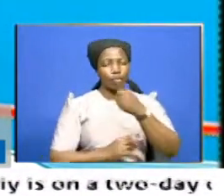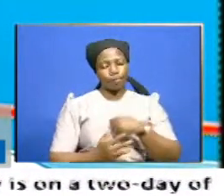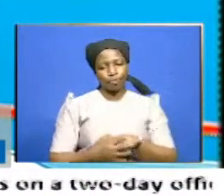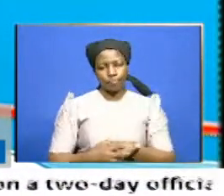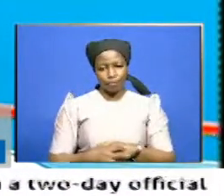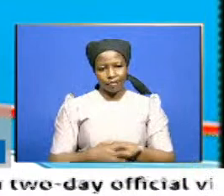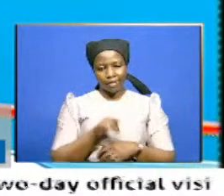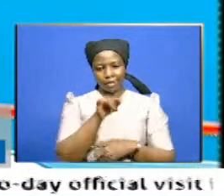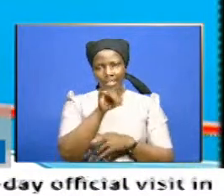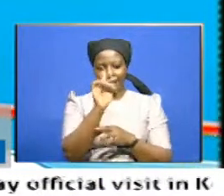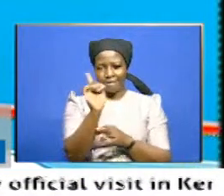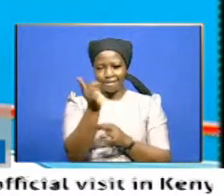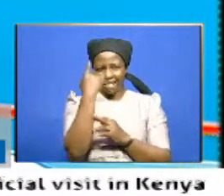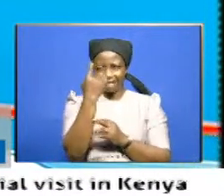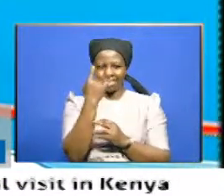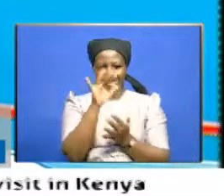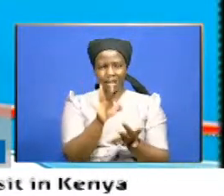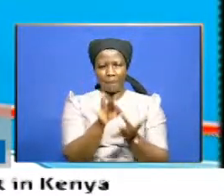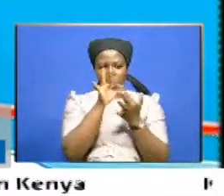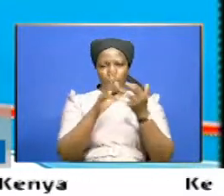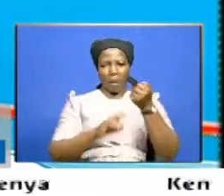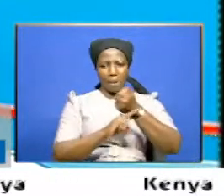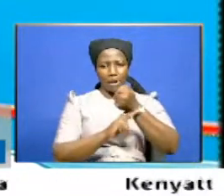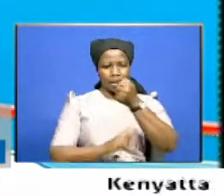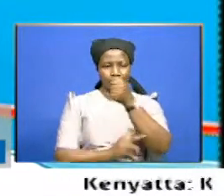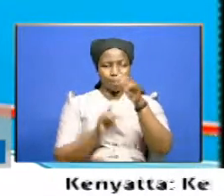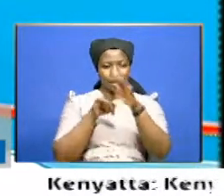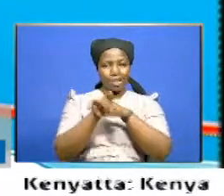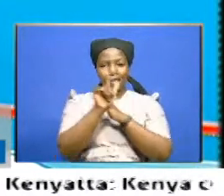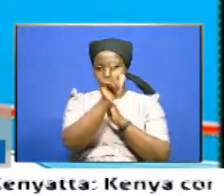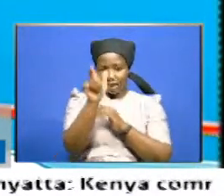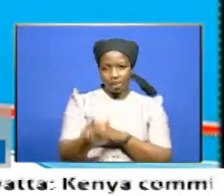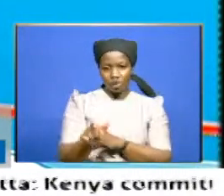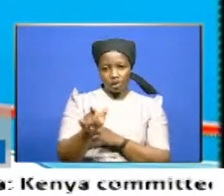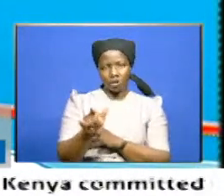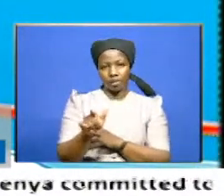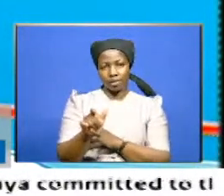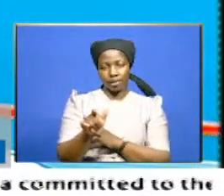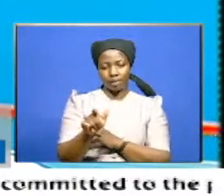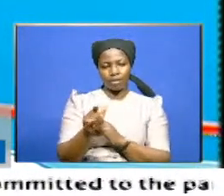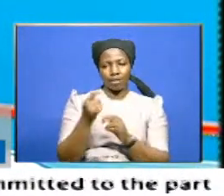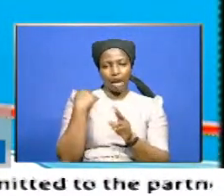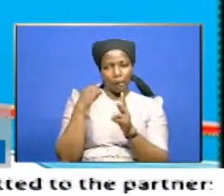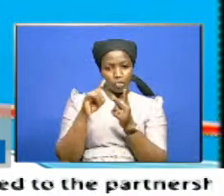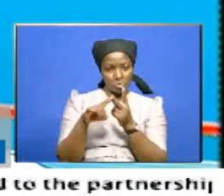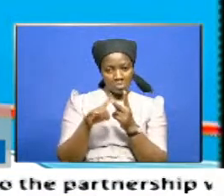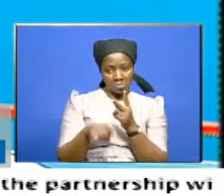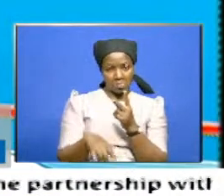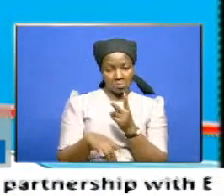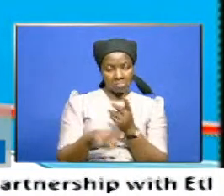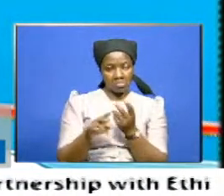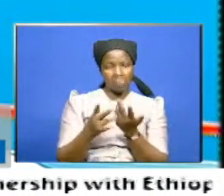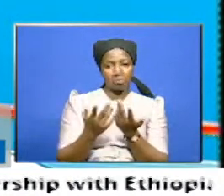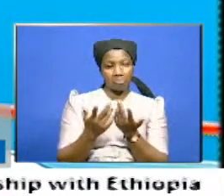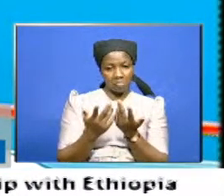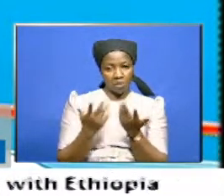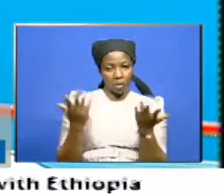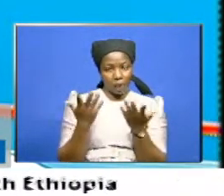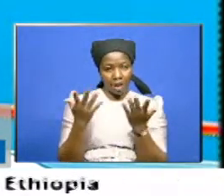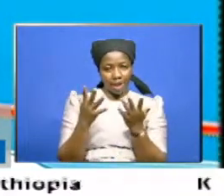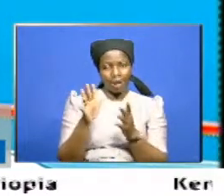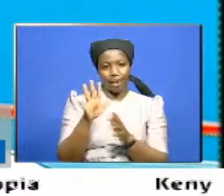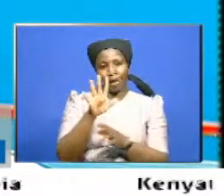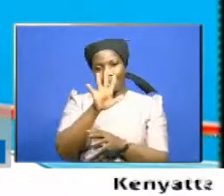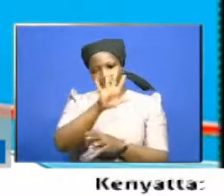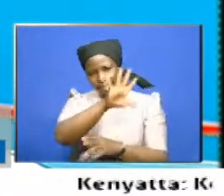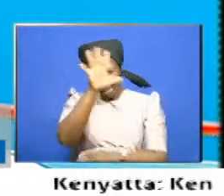Is the first of its kind in the region, and the second, if I'm not wrong, in the African